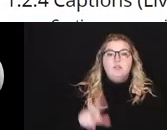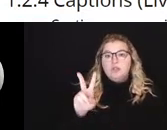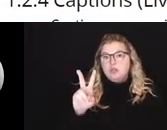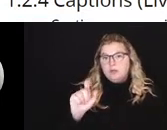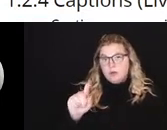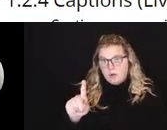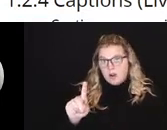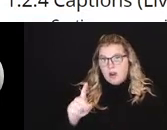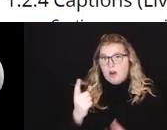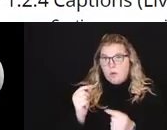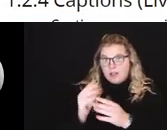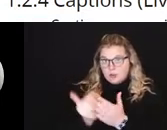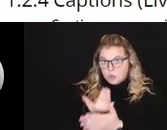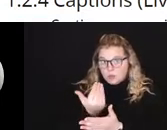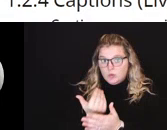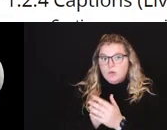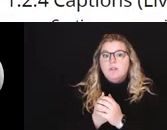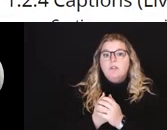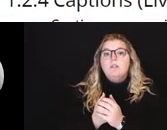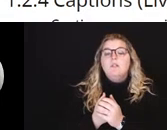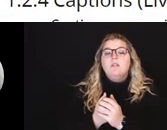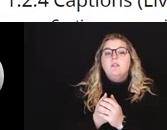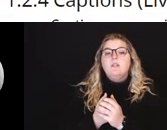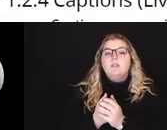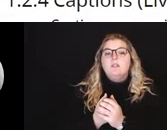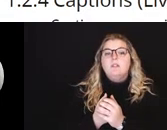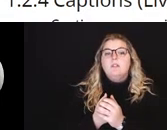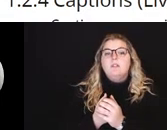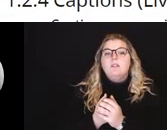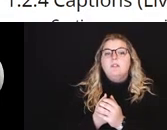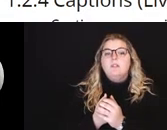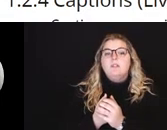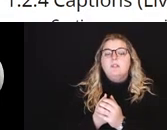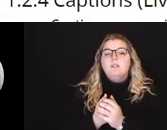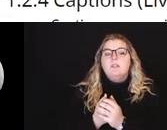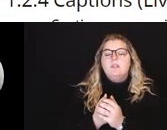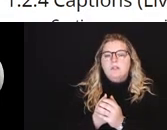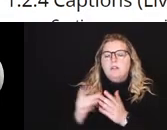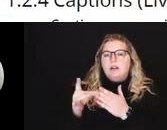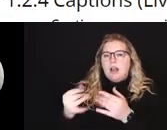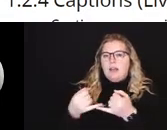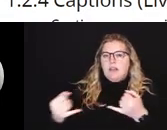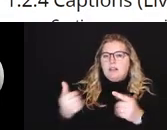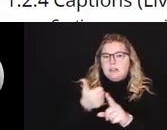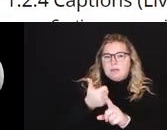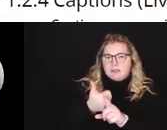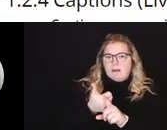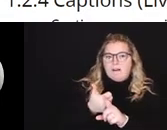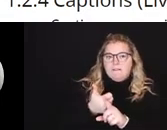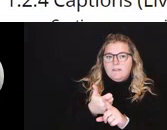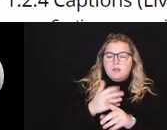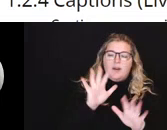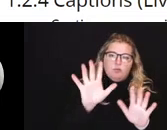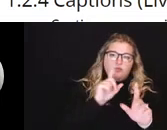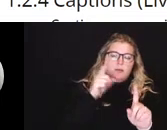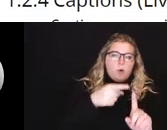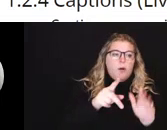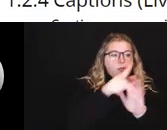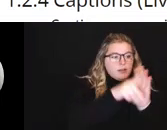what's new in version 2.1 of these guidelines. But the guidelines themselves, that's pretty much what it is. The principles, guidelines,